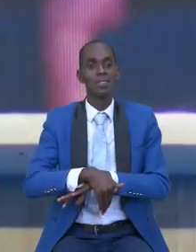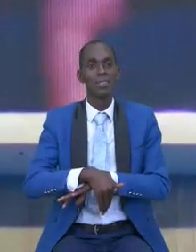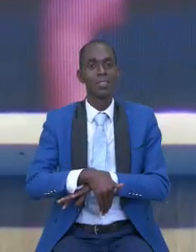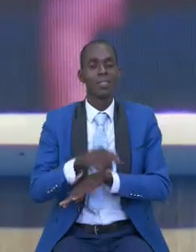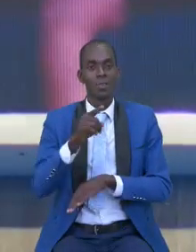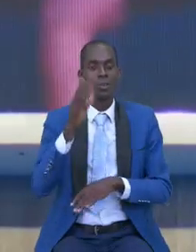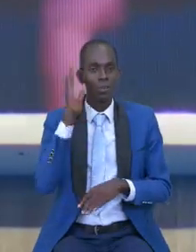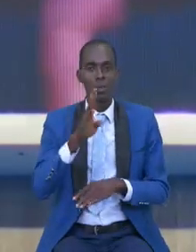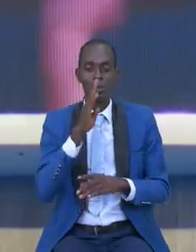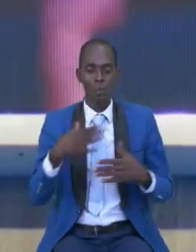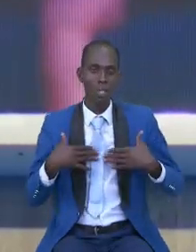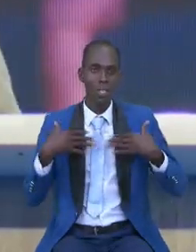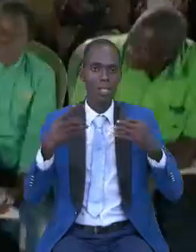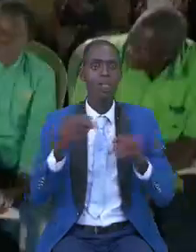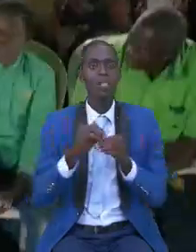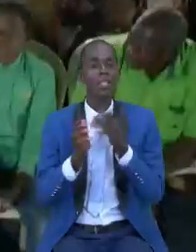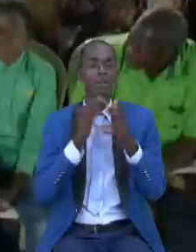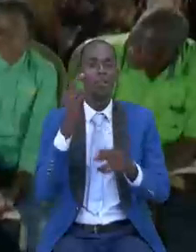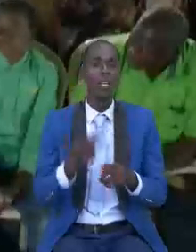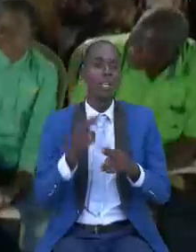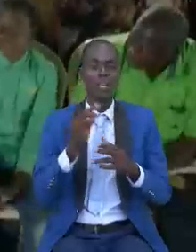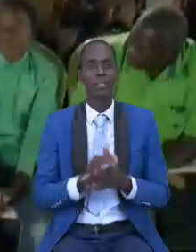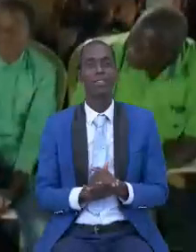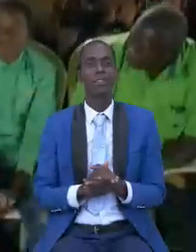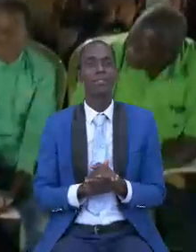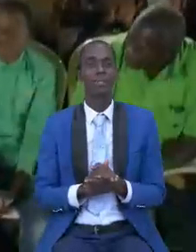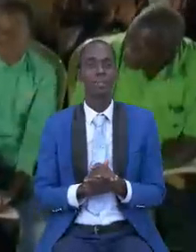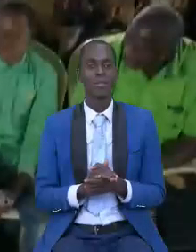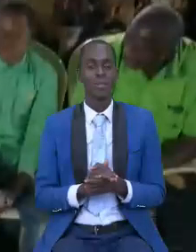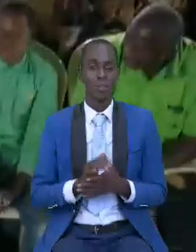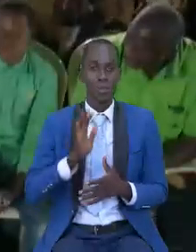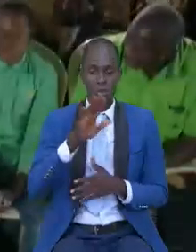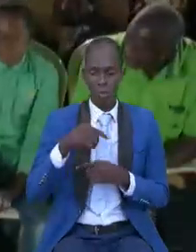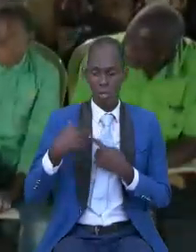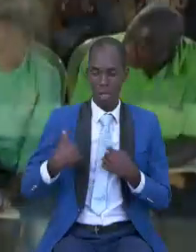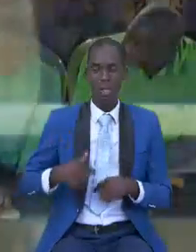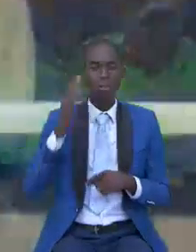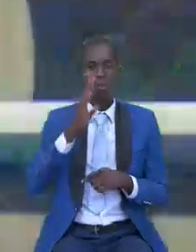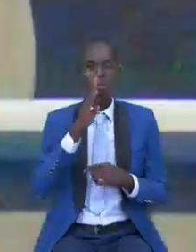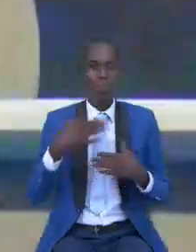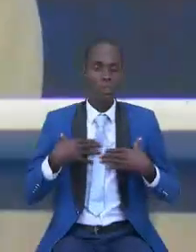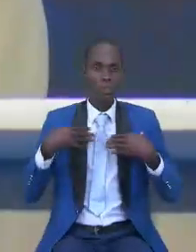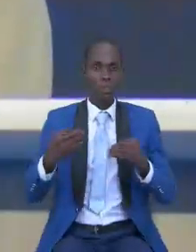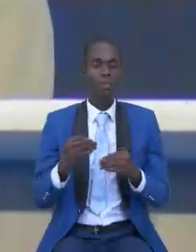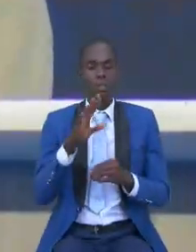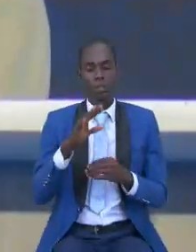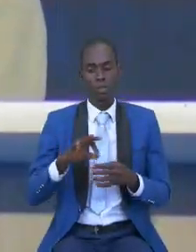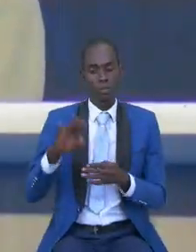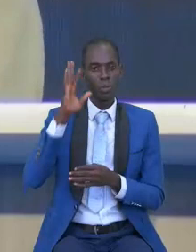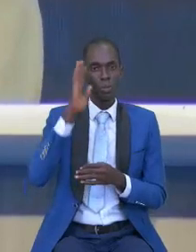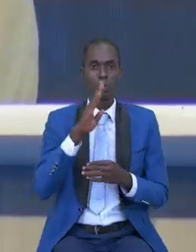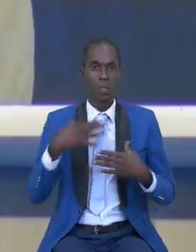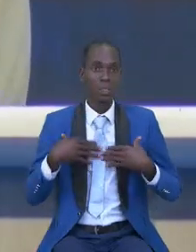be healed in Jesus' name. Amen. Your heart will be healed. Your spirit will be